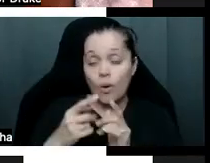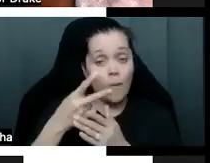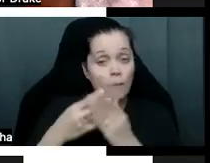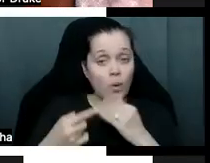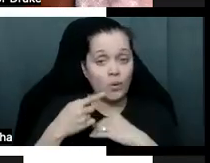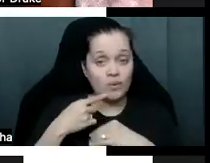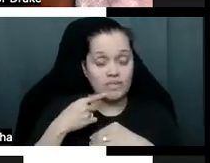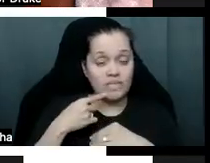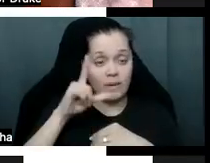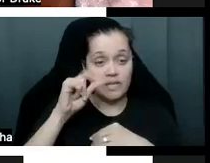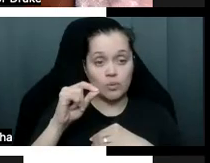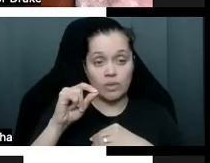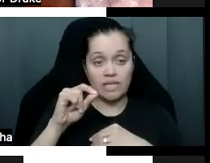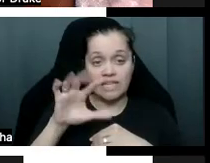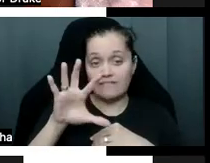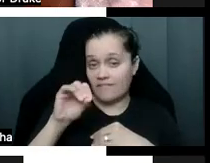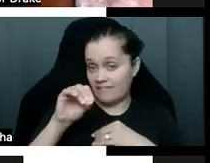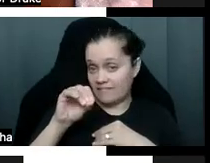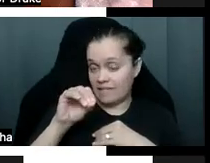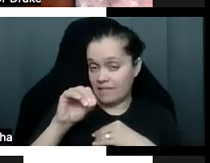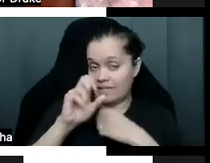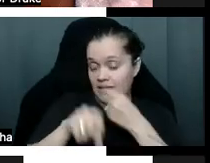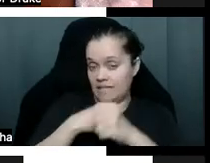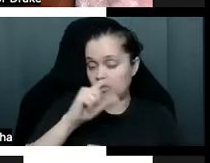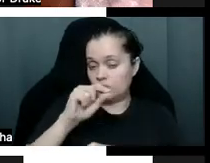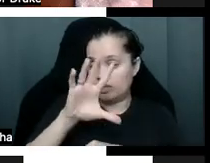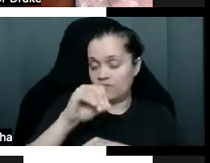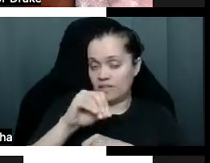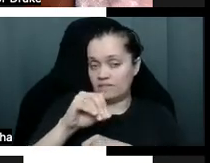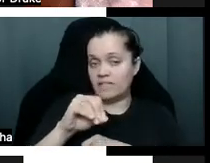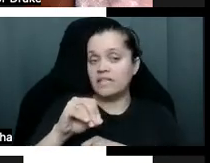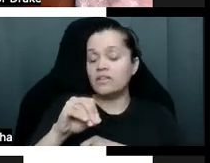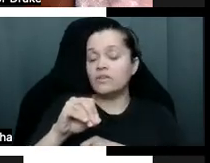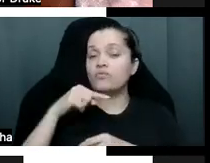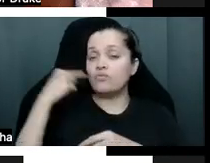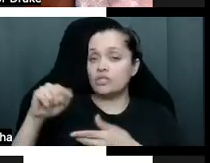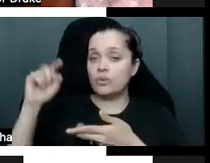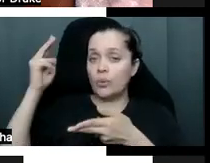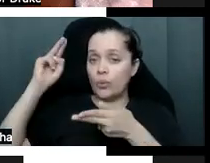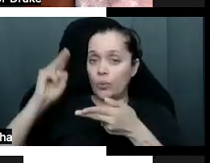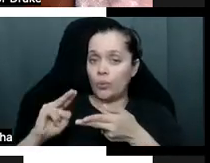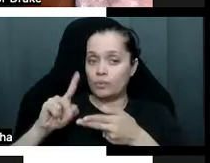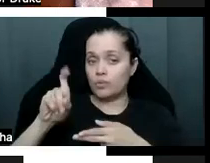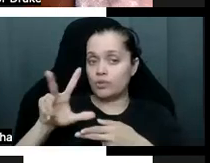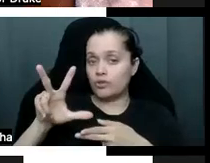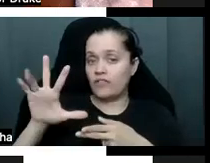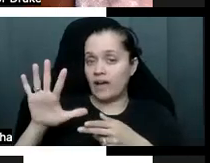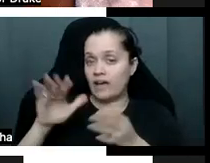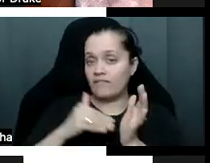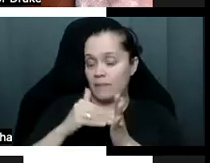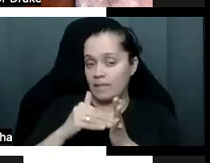that by 2050, Russia will be down to 135 million. So a modest decline,